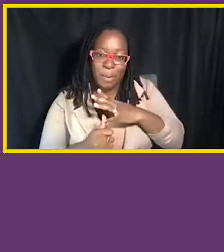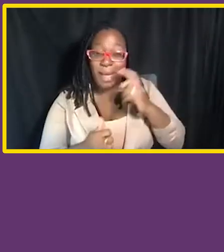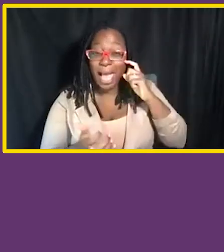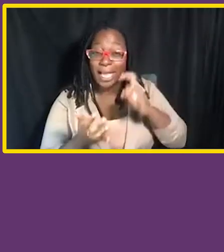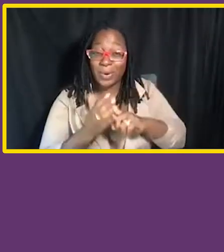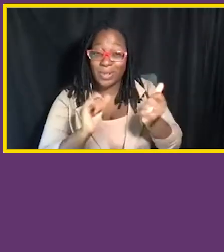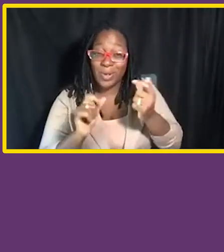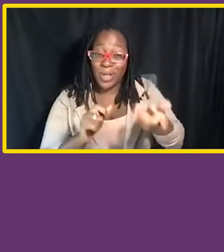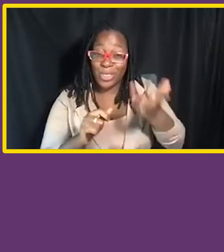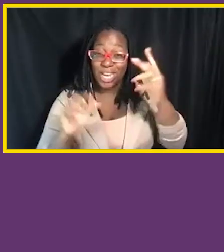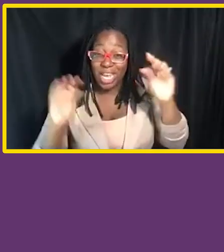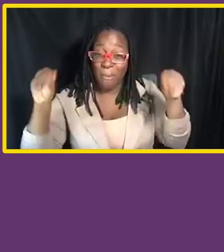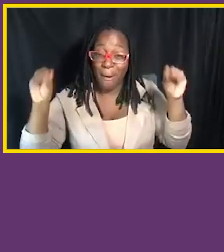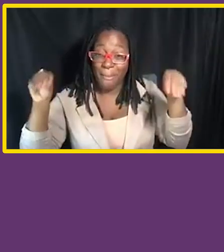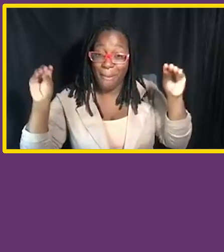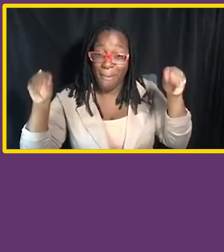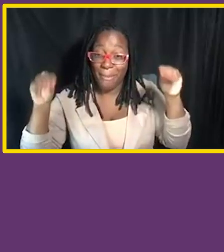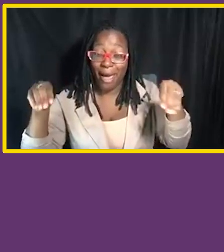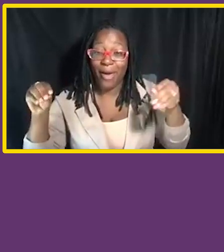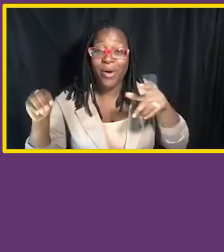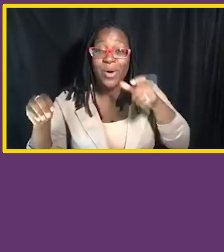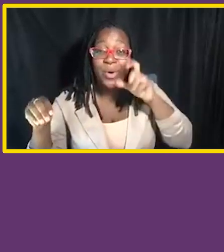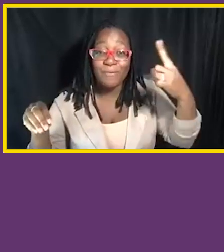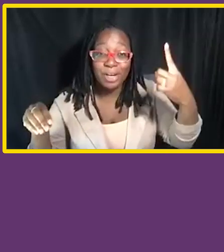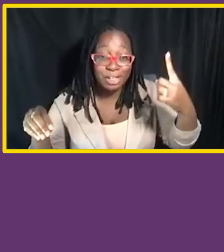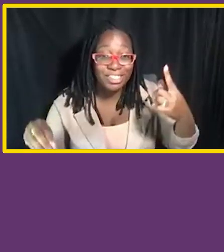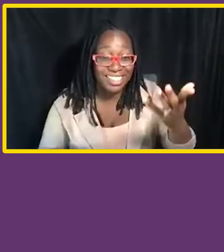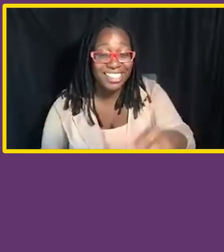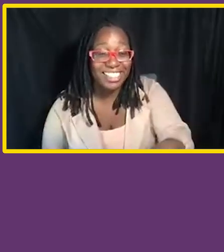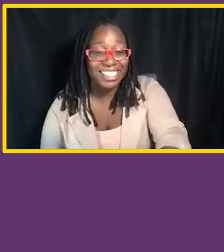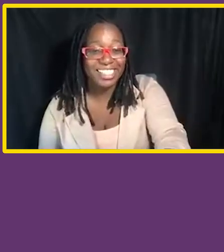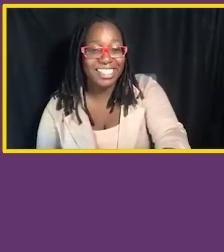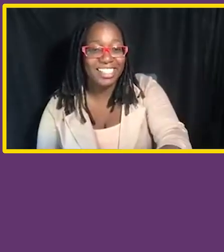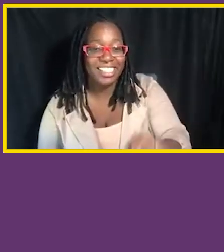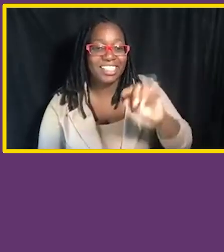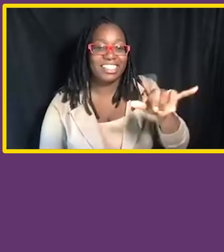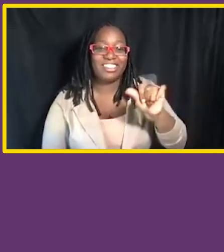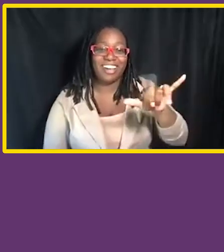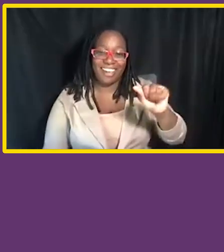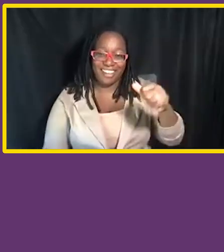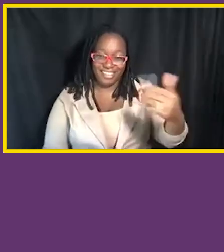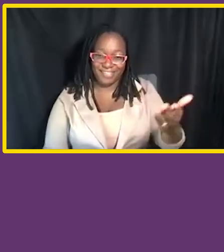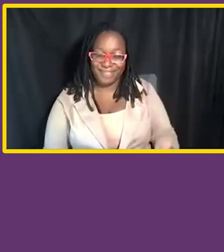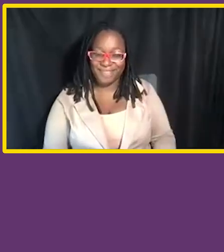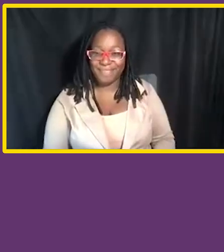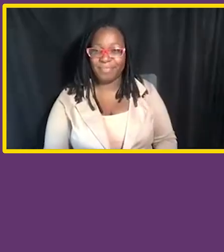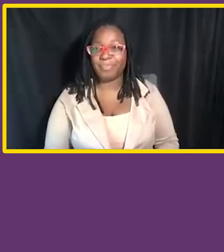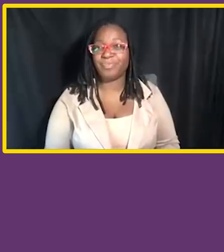go first? Say more, Jaya. Yes, this is Jaya. Yes,